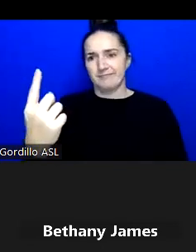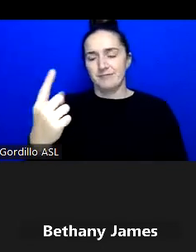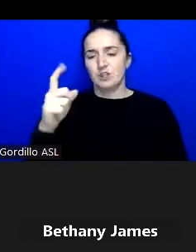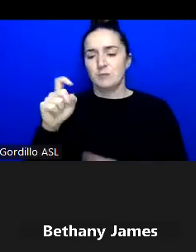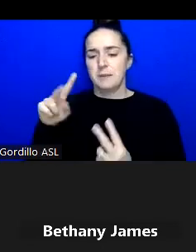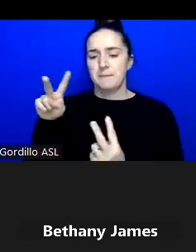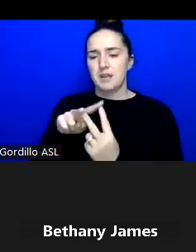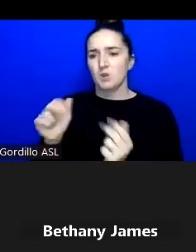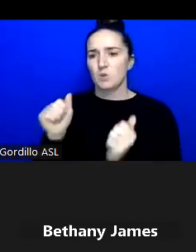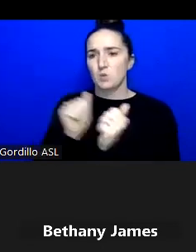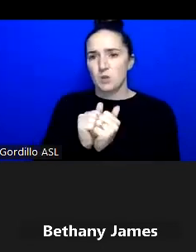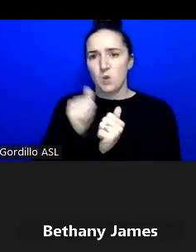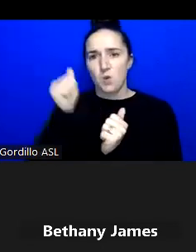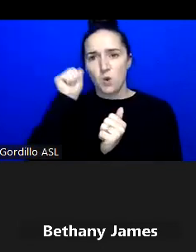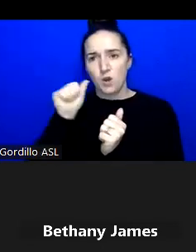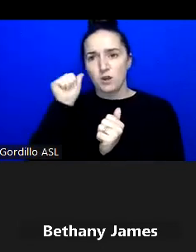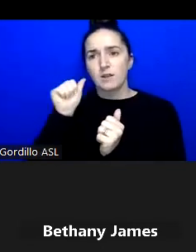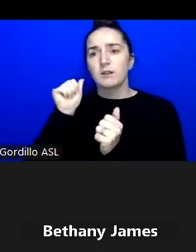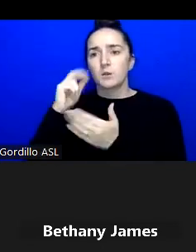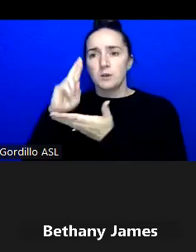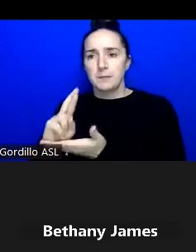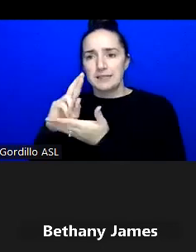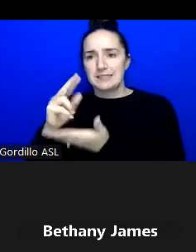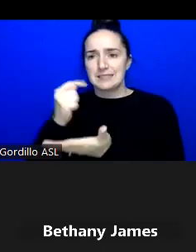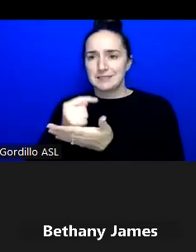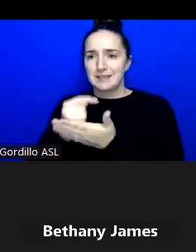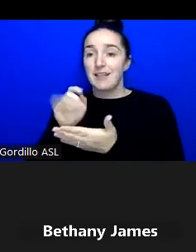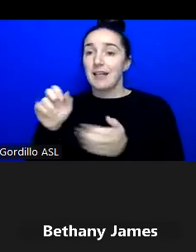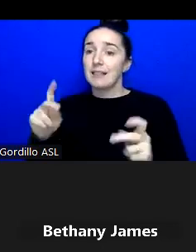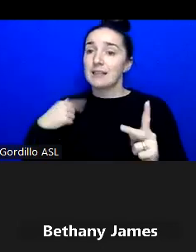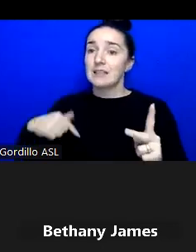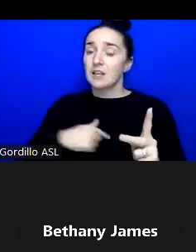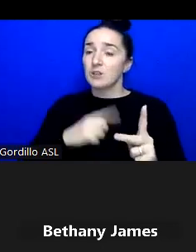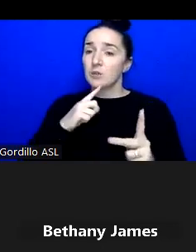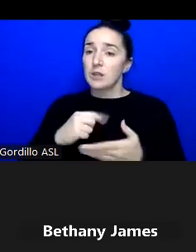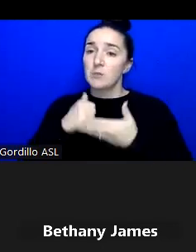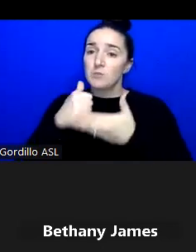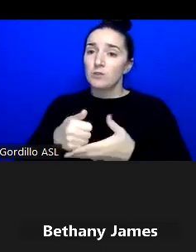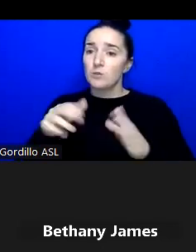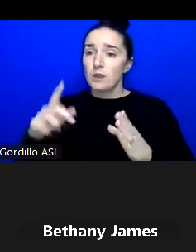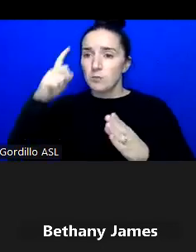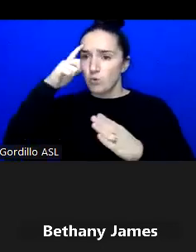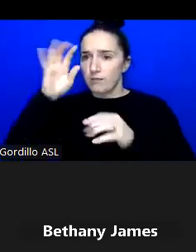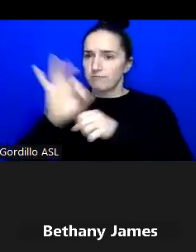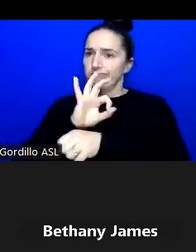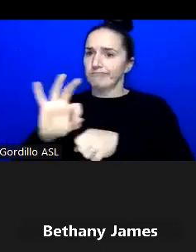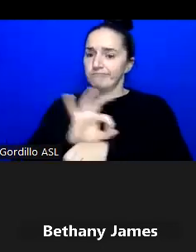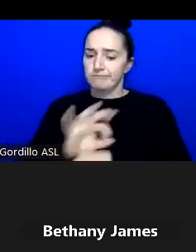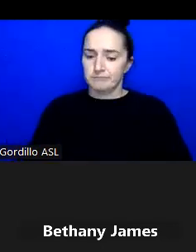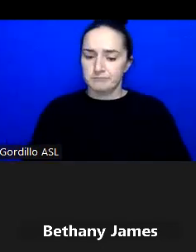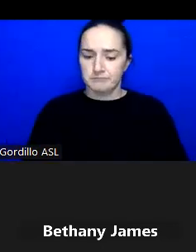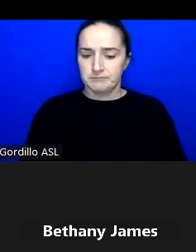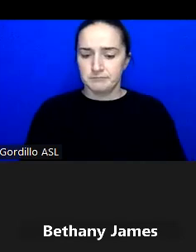paired with oral rehabilitation therapy. That lets us really improve the way that the brain functions, improving our ability